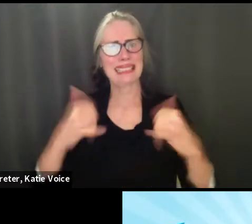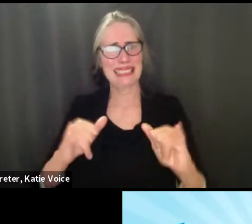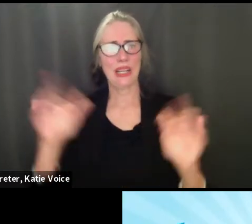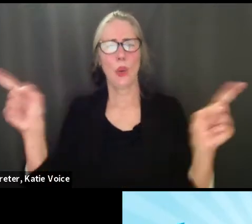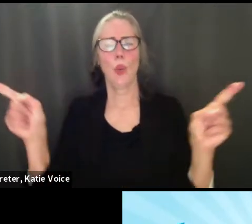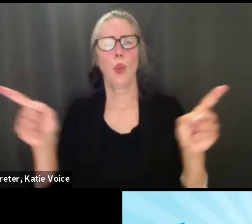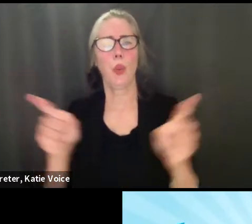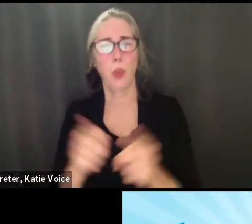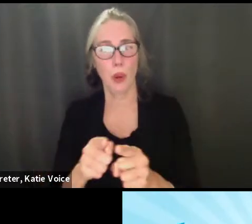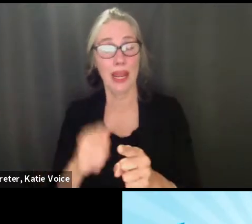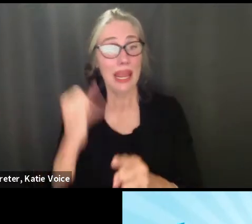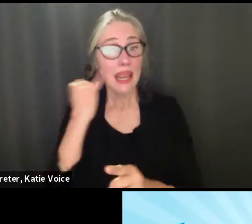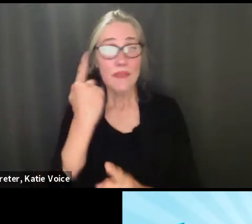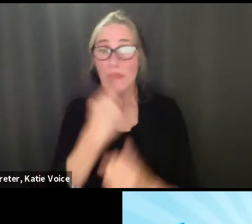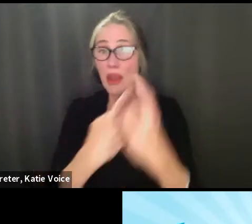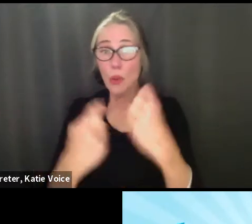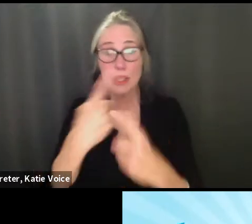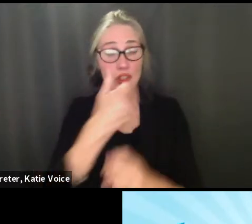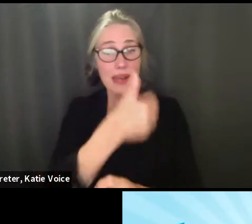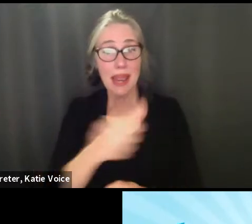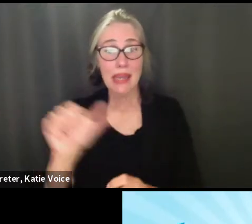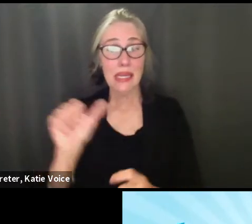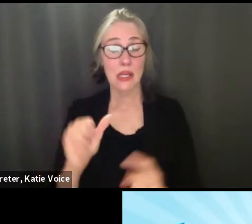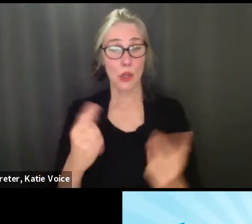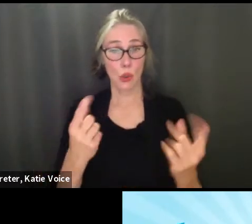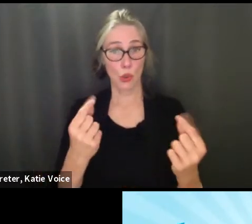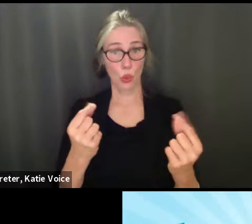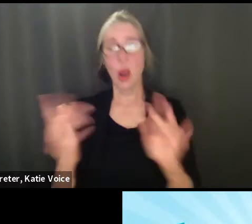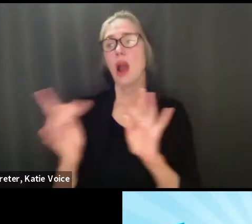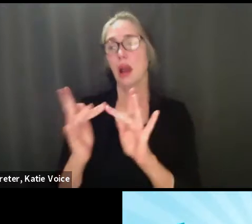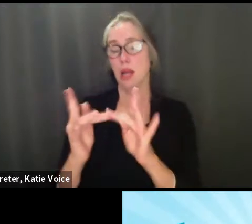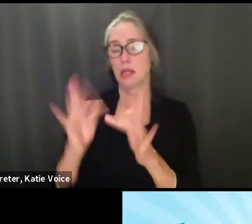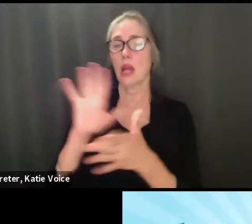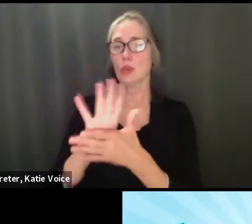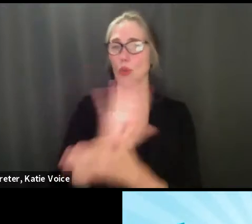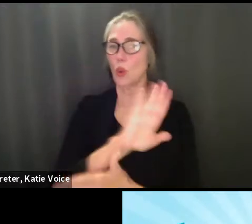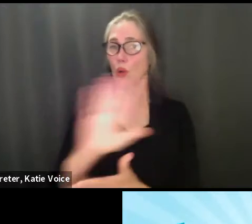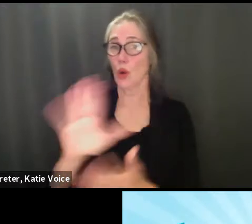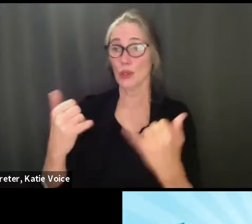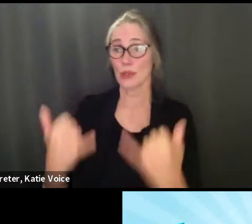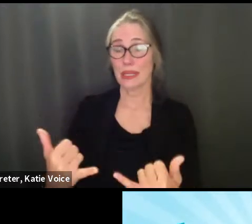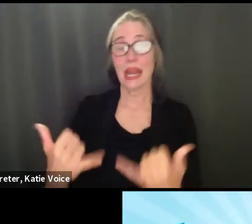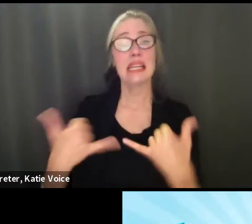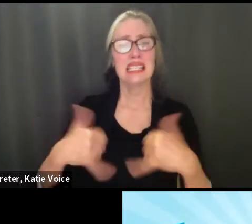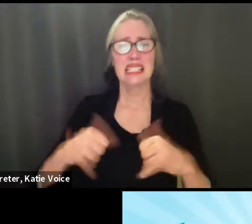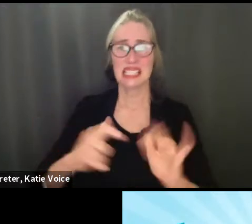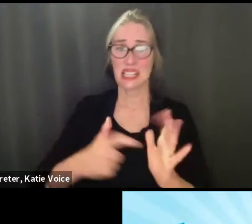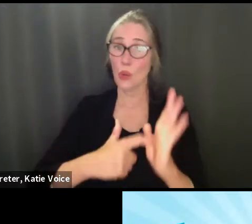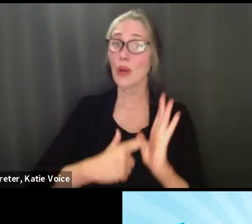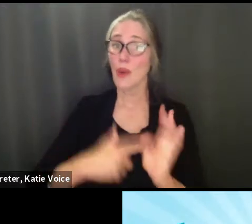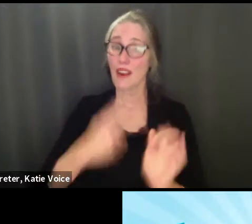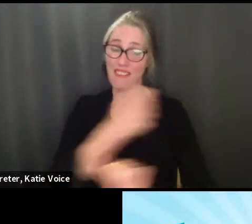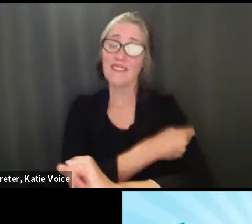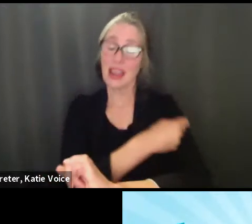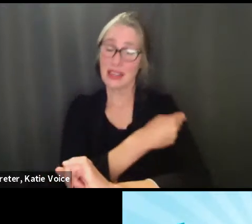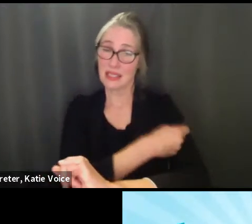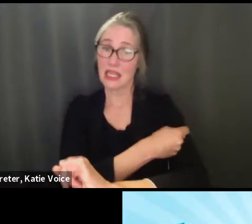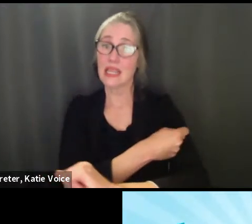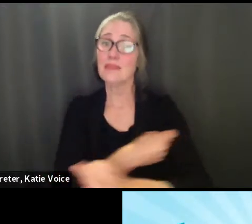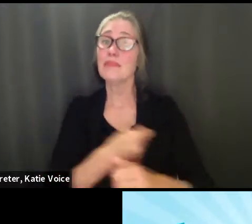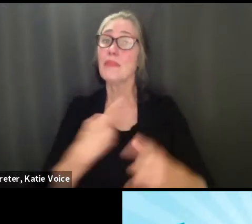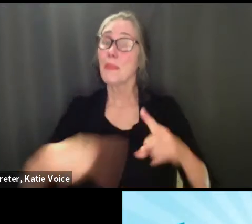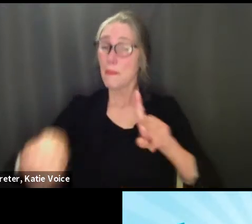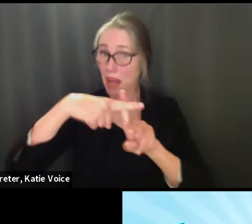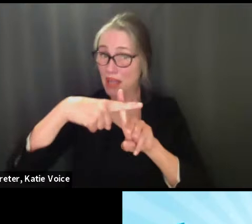public, contact your school. As of today, we are still requiring the vaccine and the negative